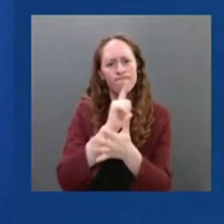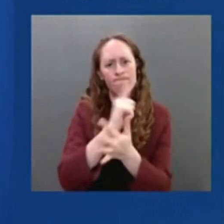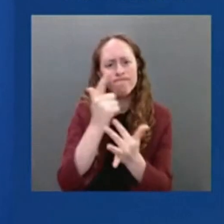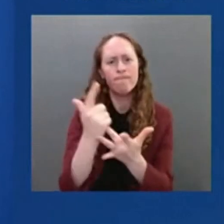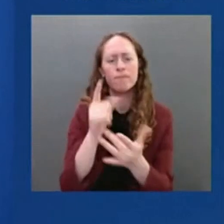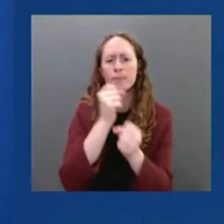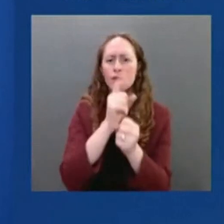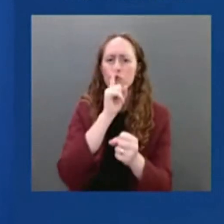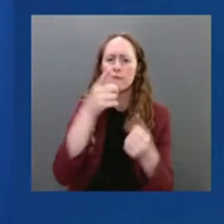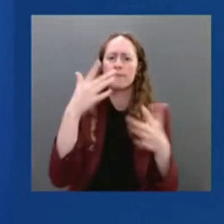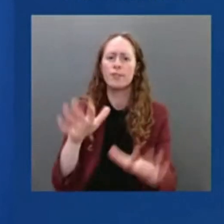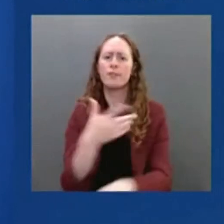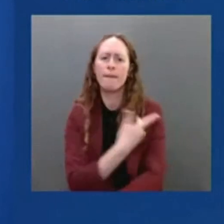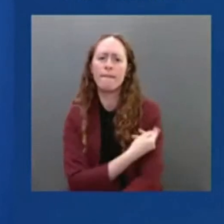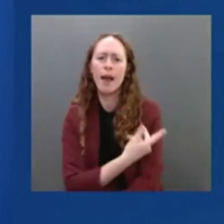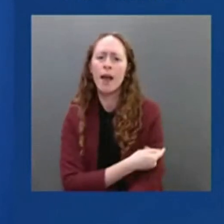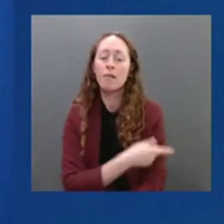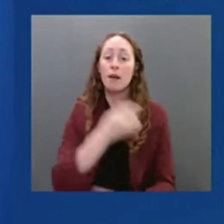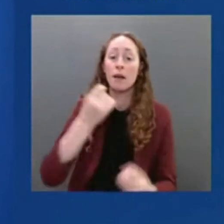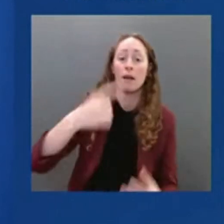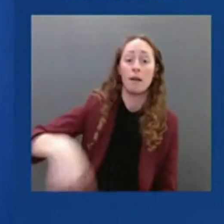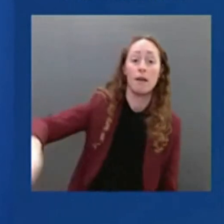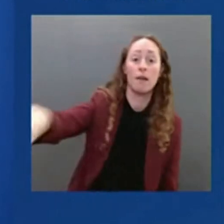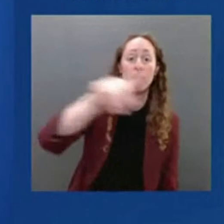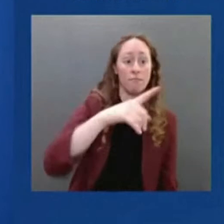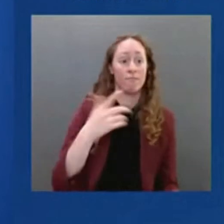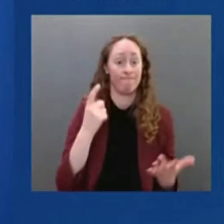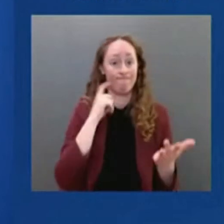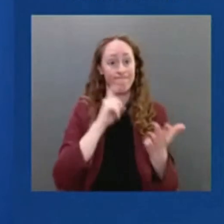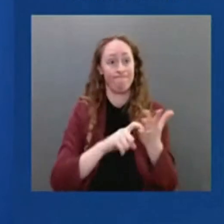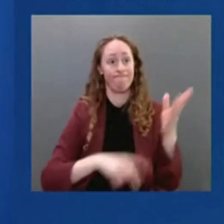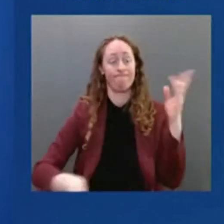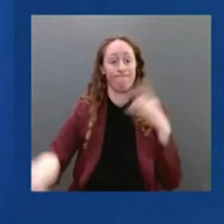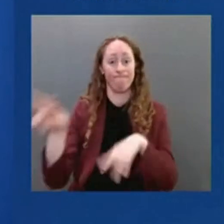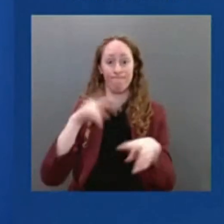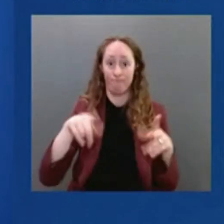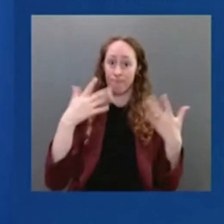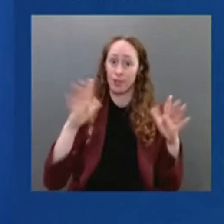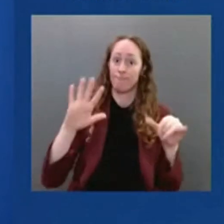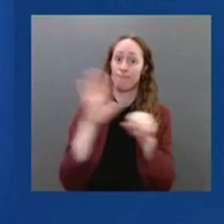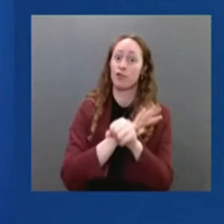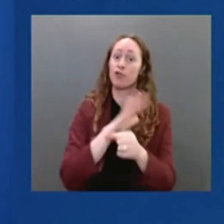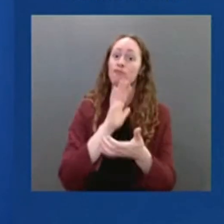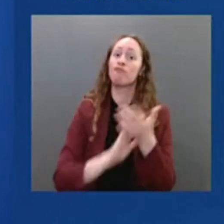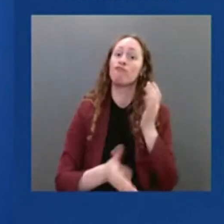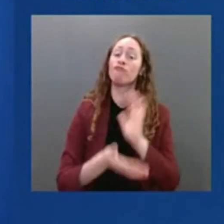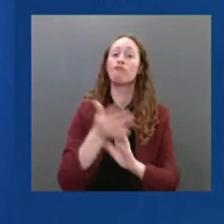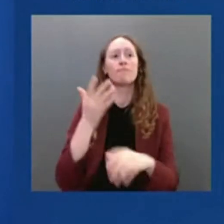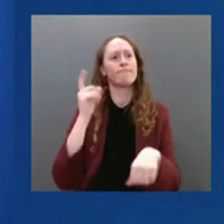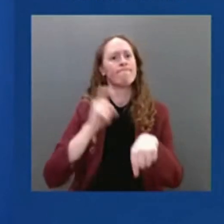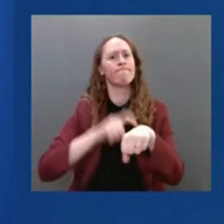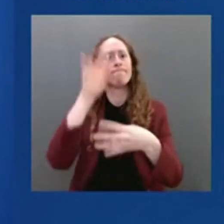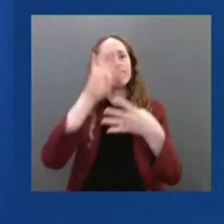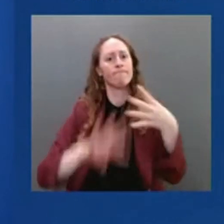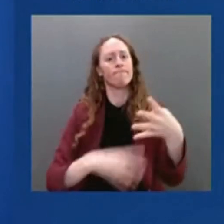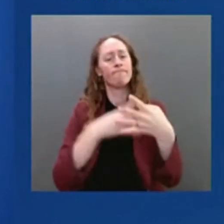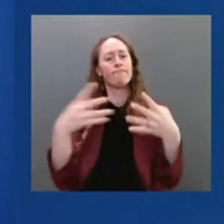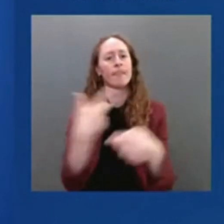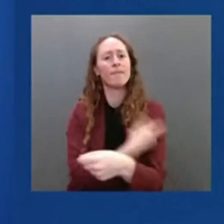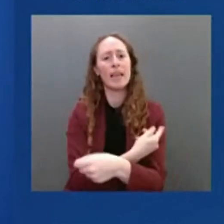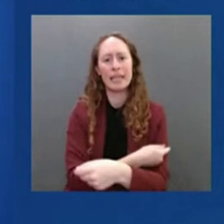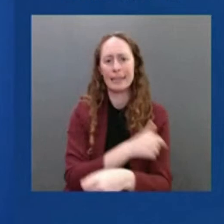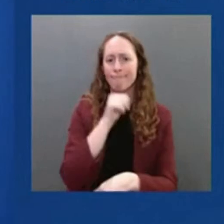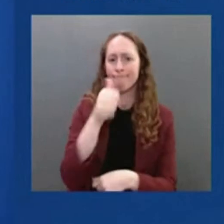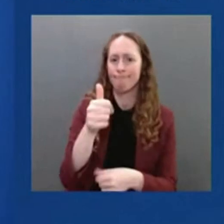are not up to date on their COVID-19 vaccines. Not all people over the age of 50 have received their